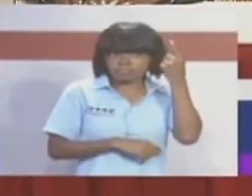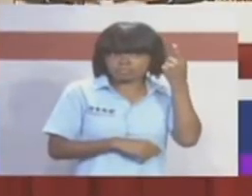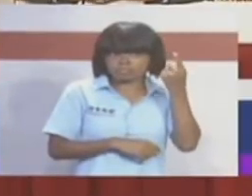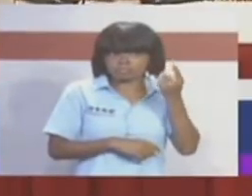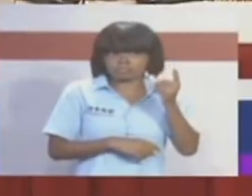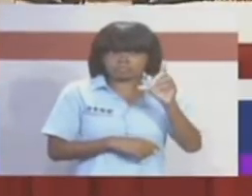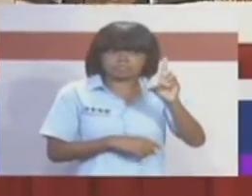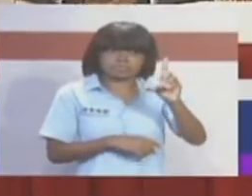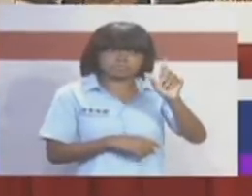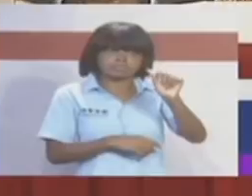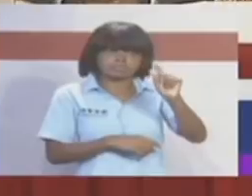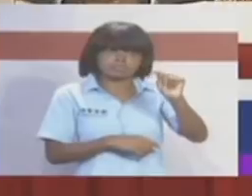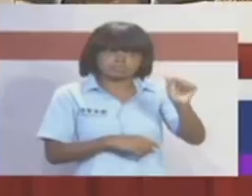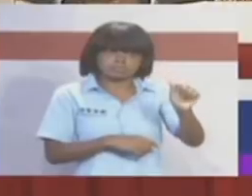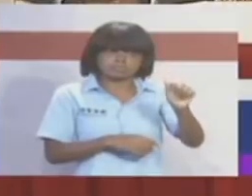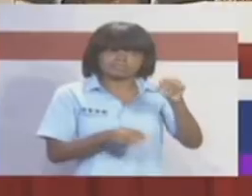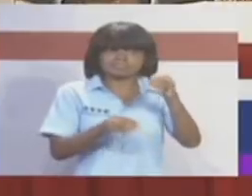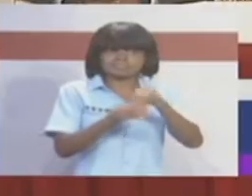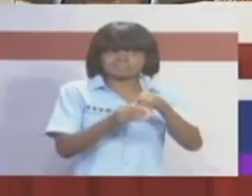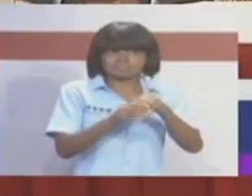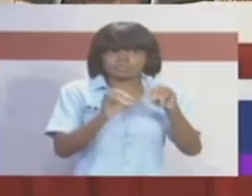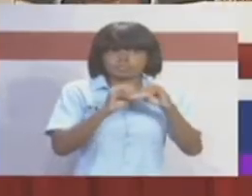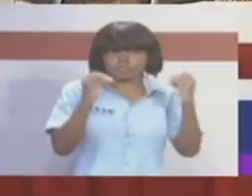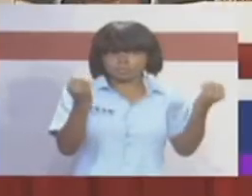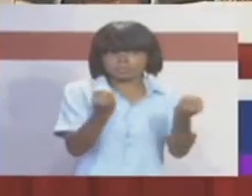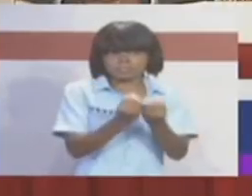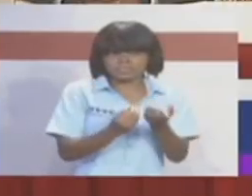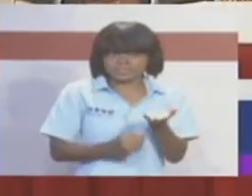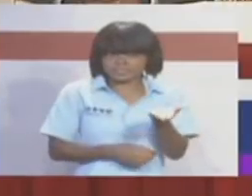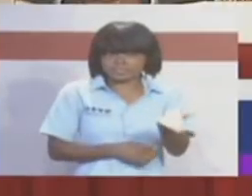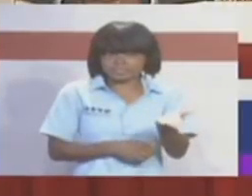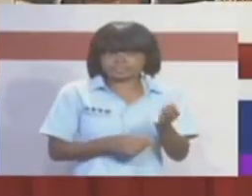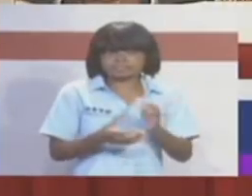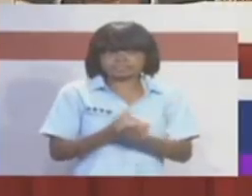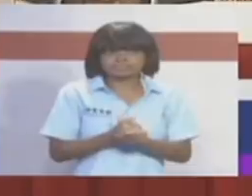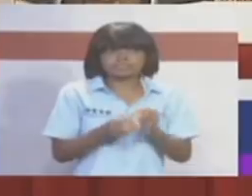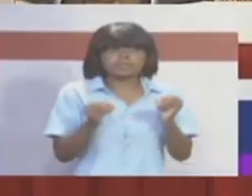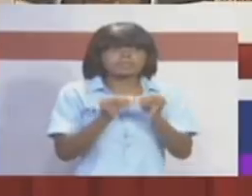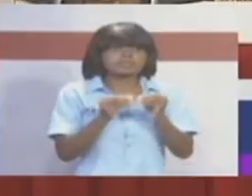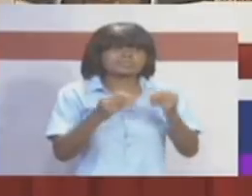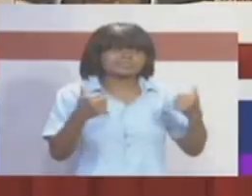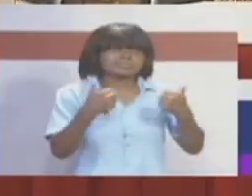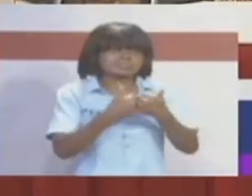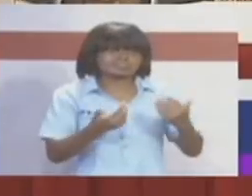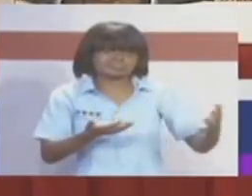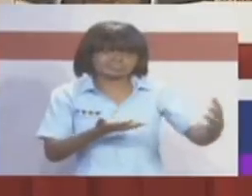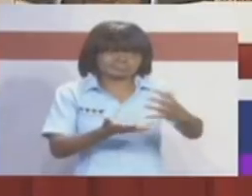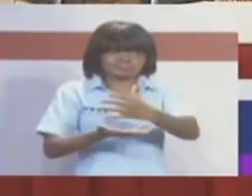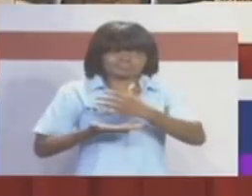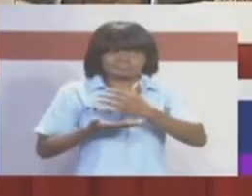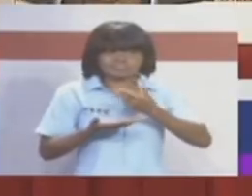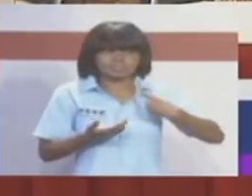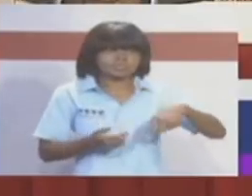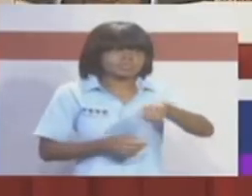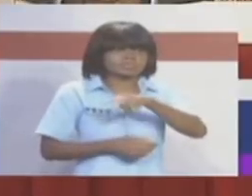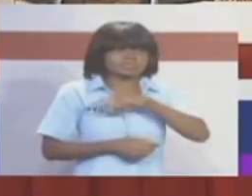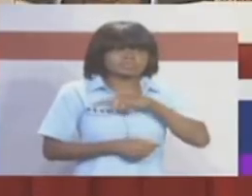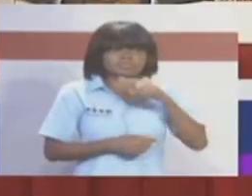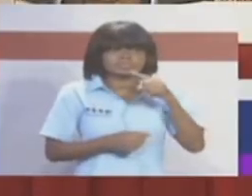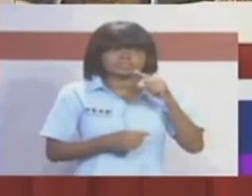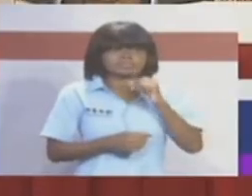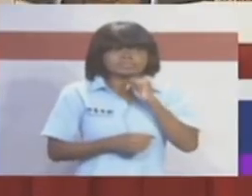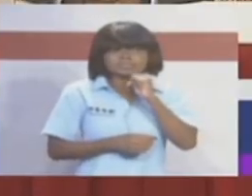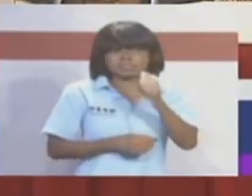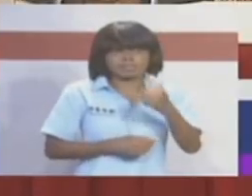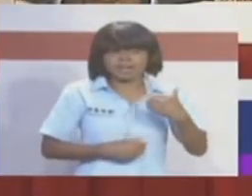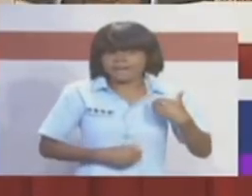the institutions, and it's a little bit more challenging than you'd expect to collect, we don't have a rate that we can share